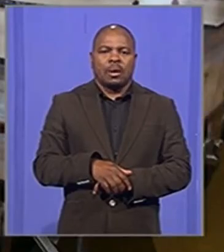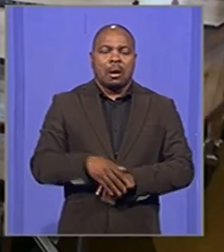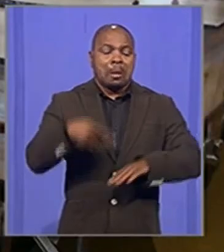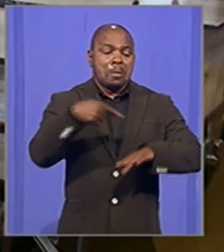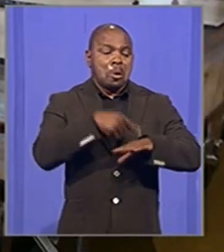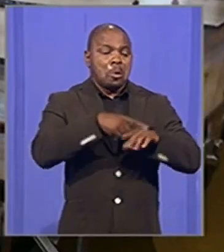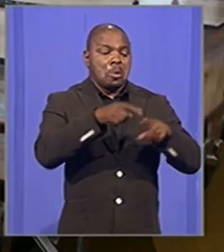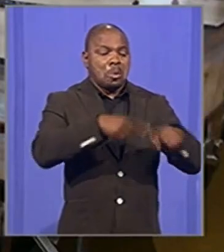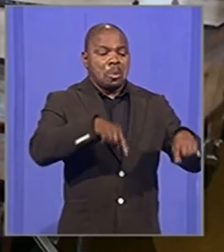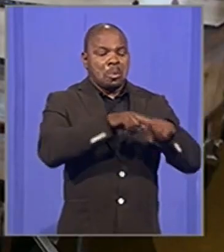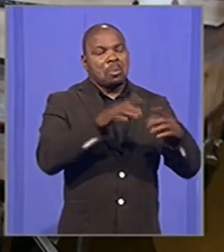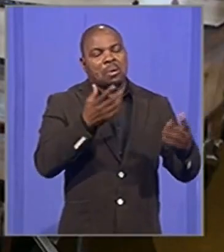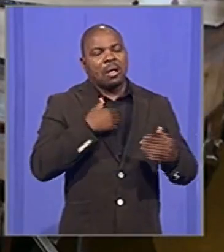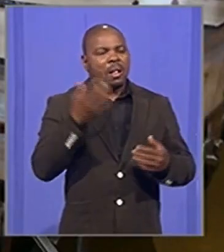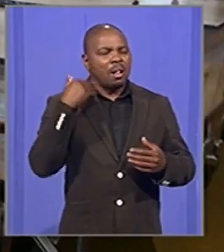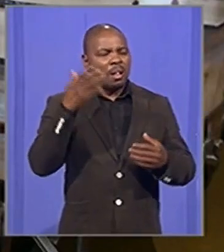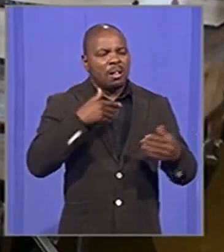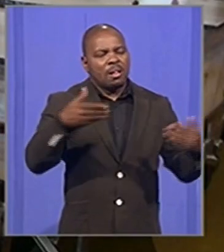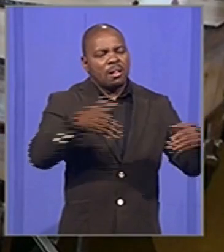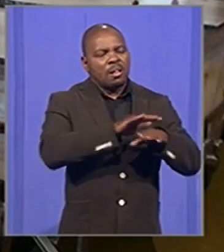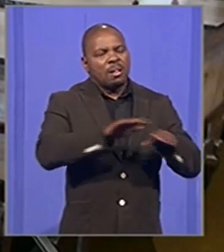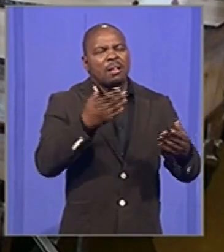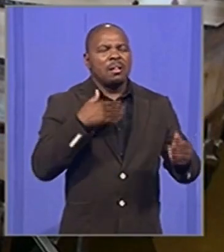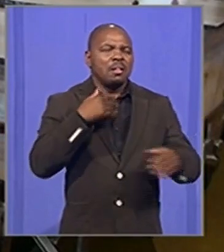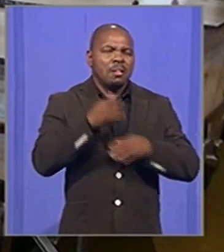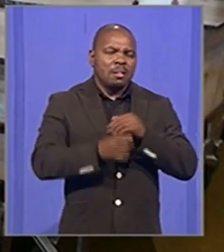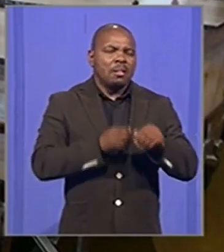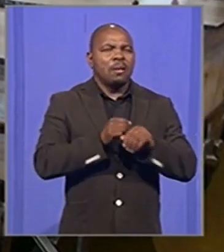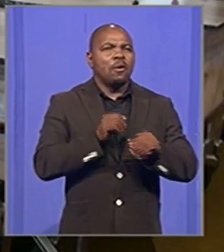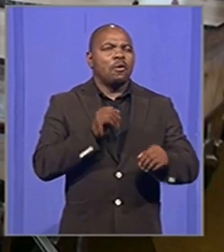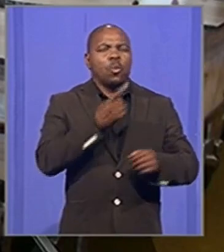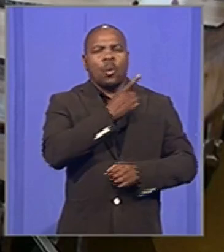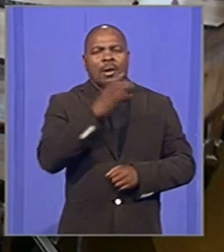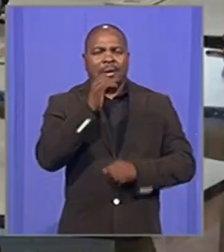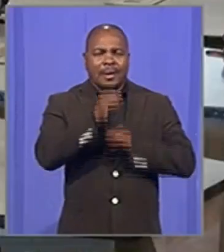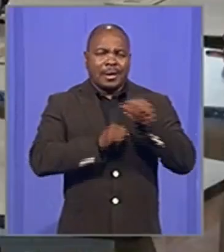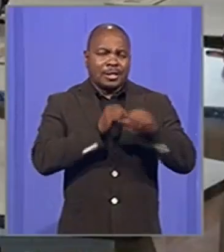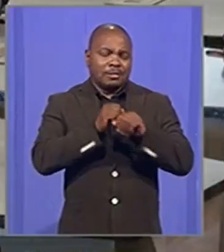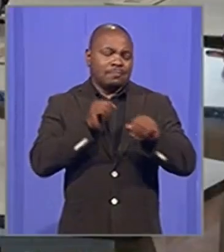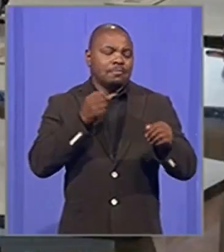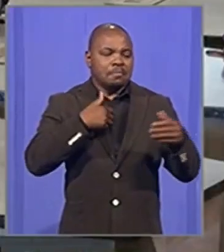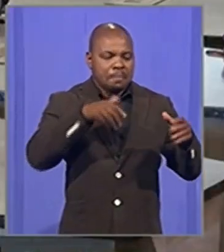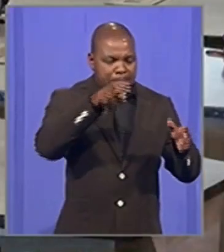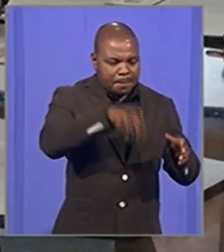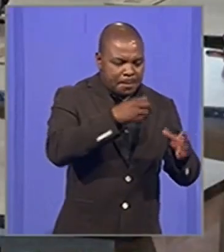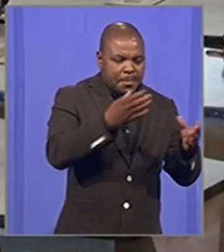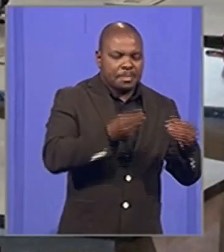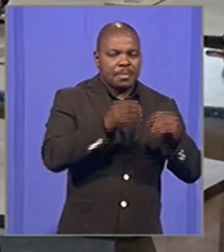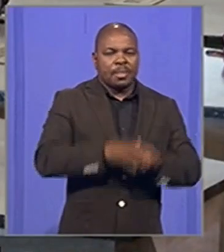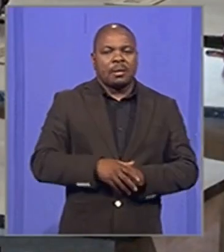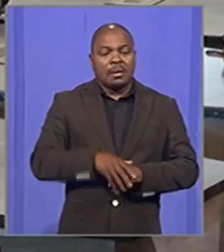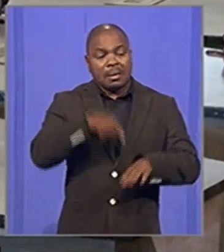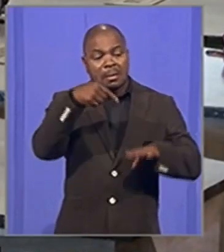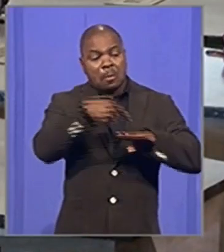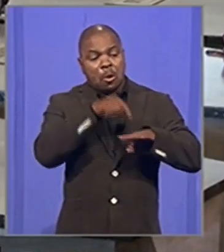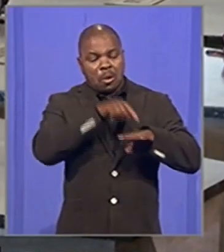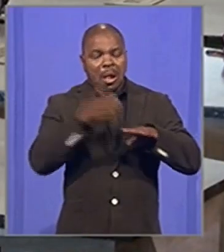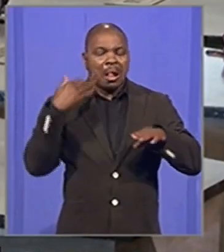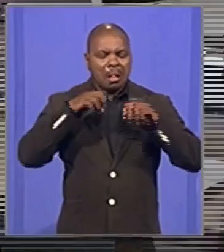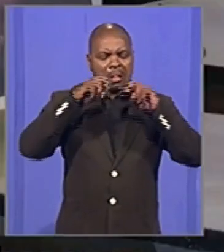Masaledi a baswi a tswerwe kwa neng a bolokilwe gona dingwaga di le lekgolo tse di fetileng. Go ntse go diriwa dipatlisiso ka marapo a